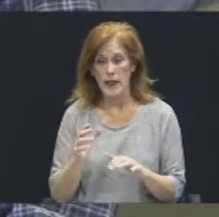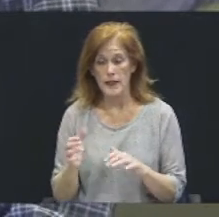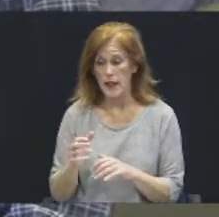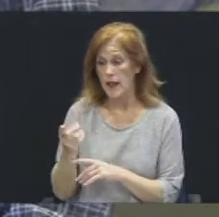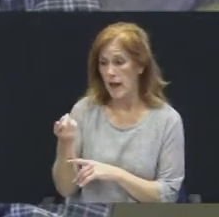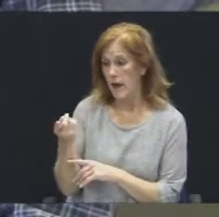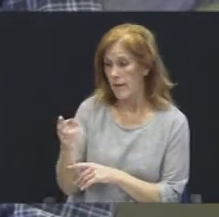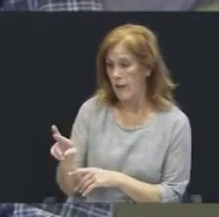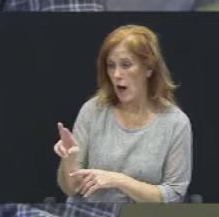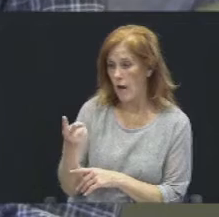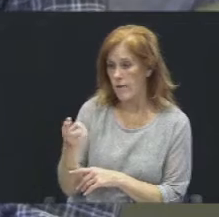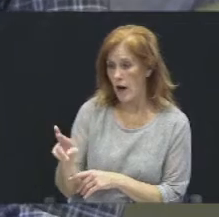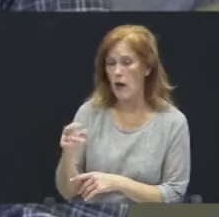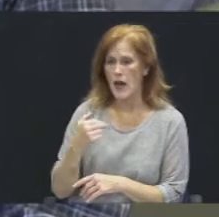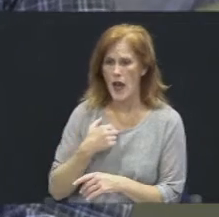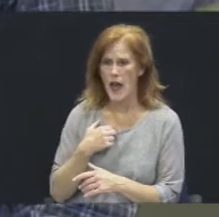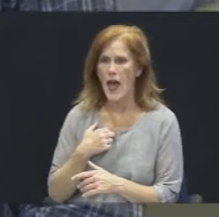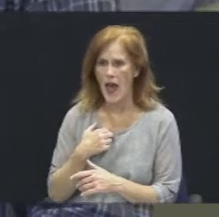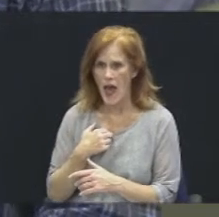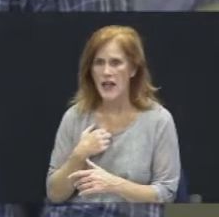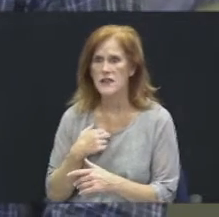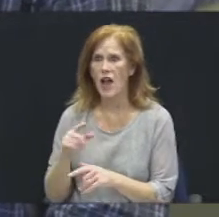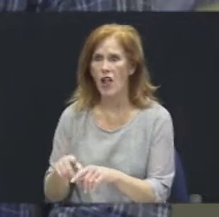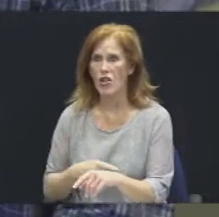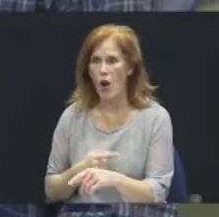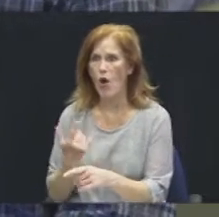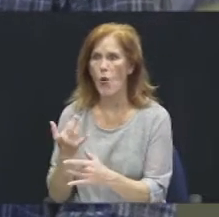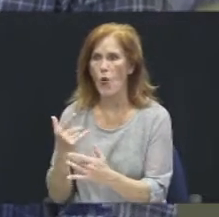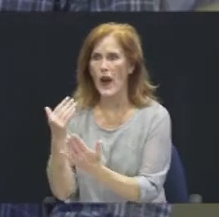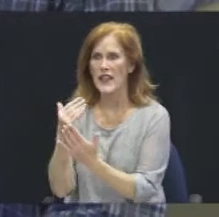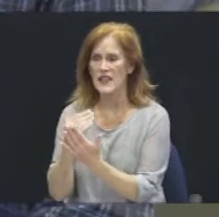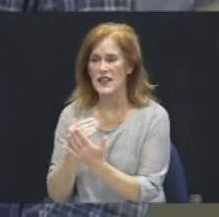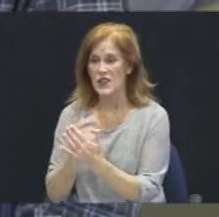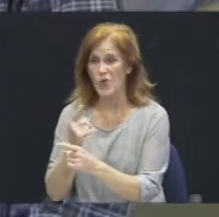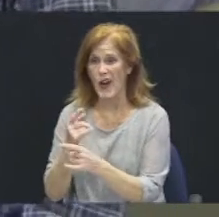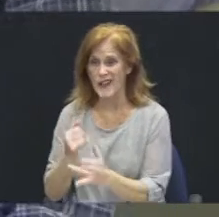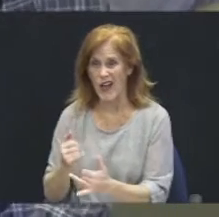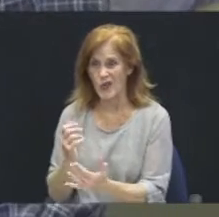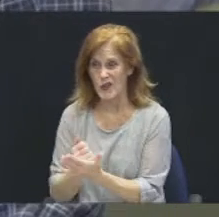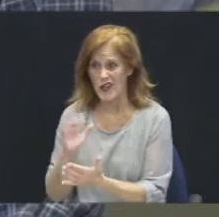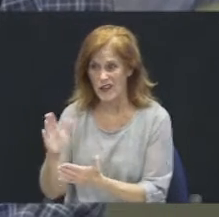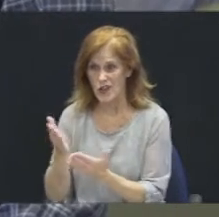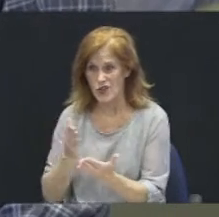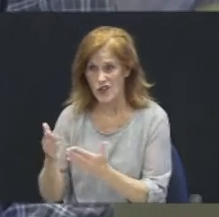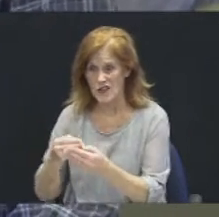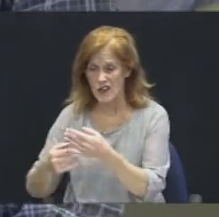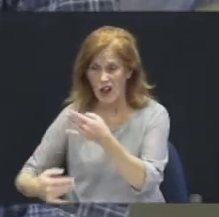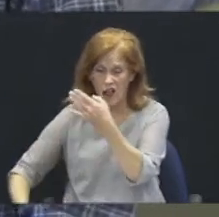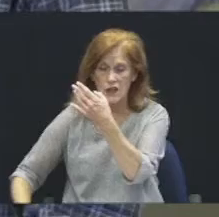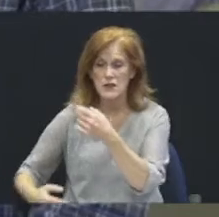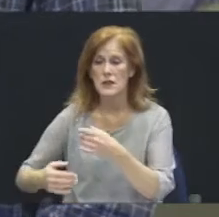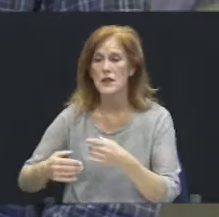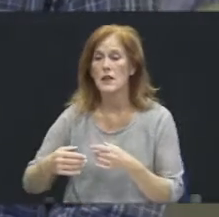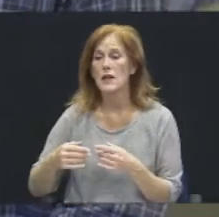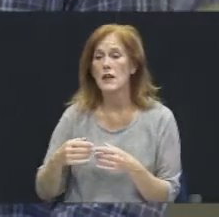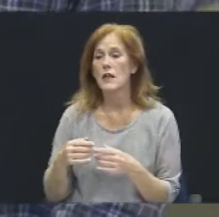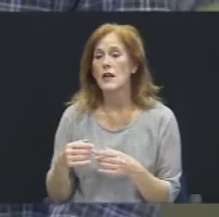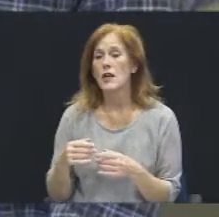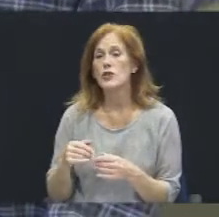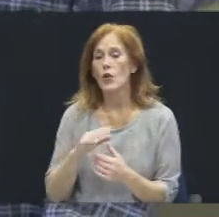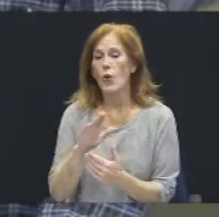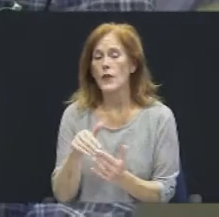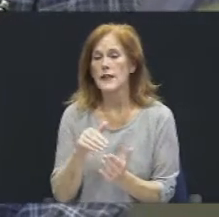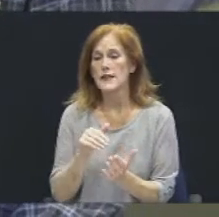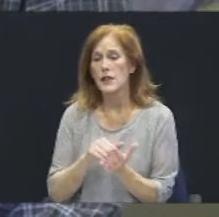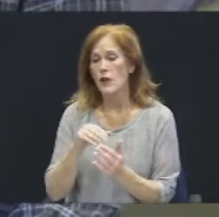Vocational Rehabilitation has a very large wait list right now for their services. And through the Center of